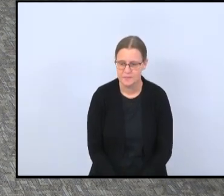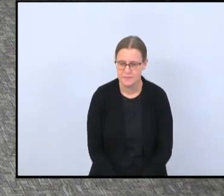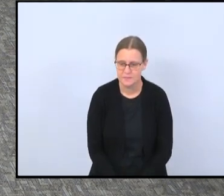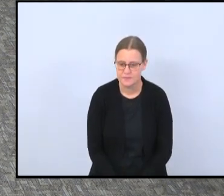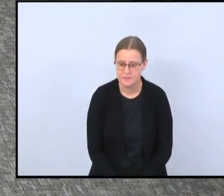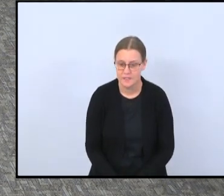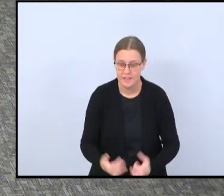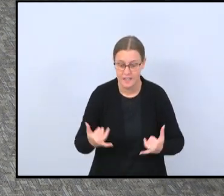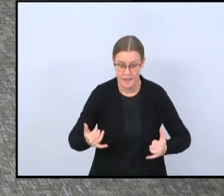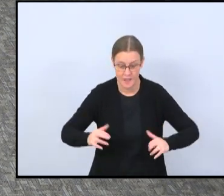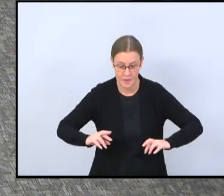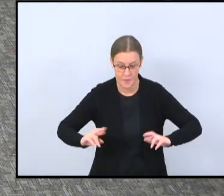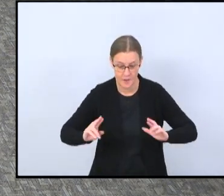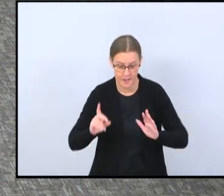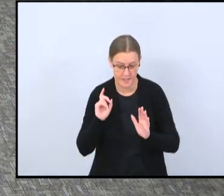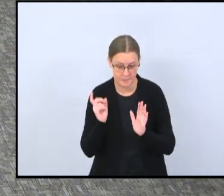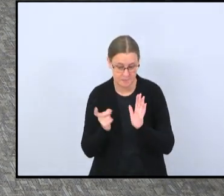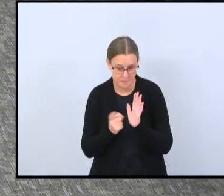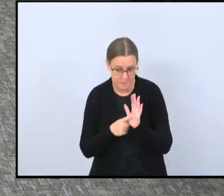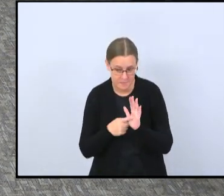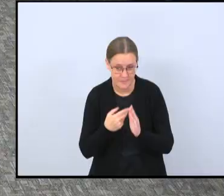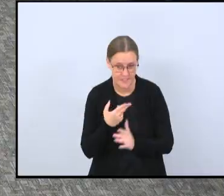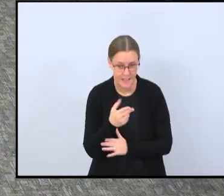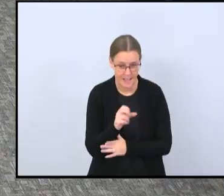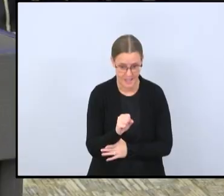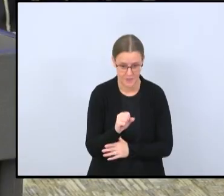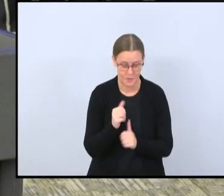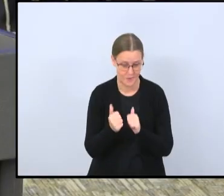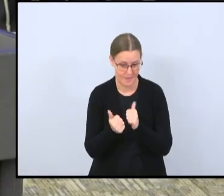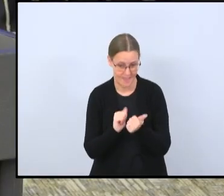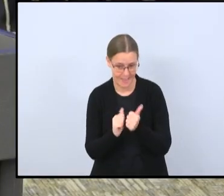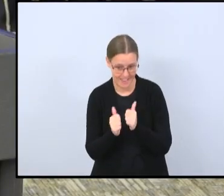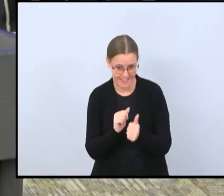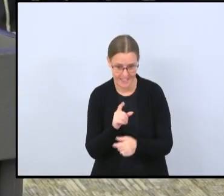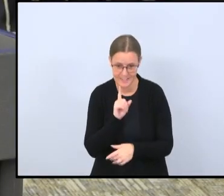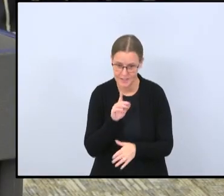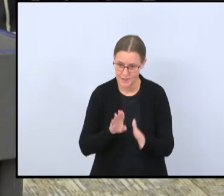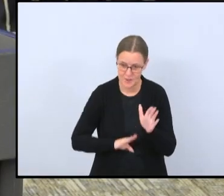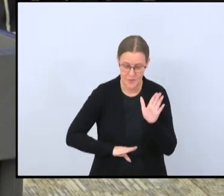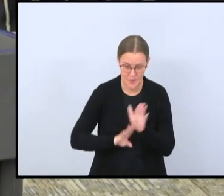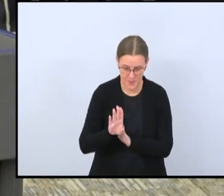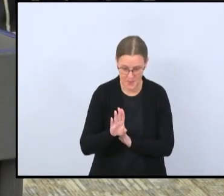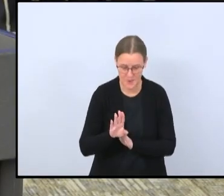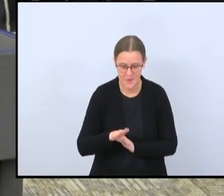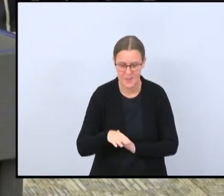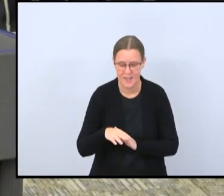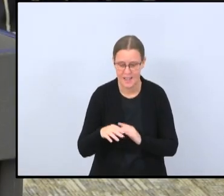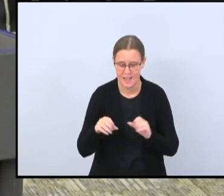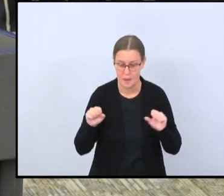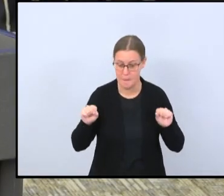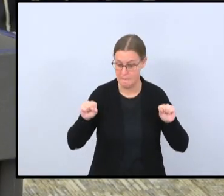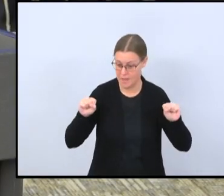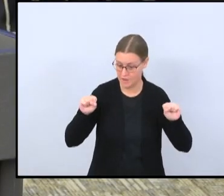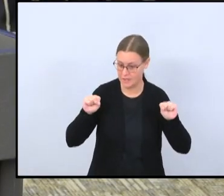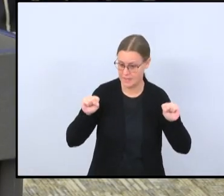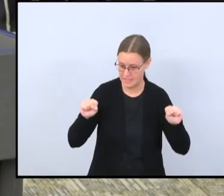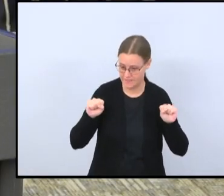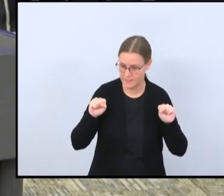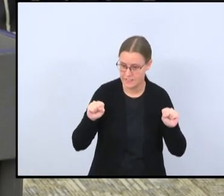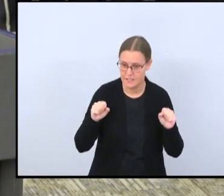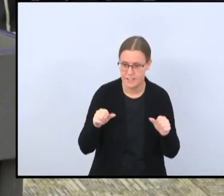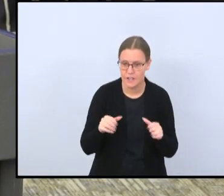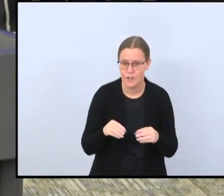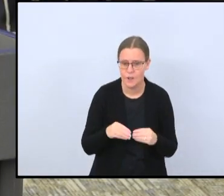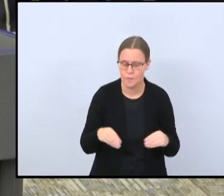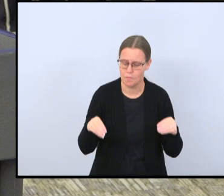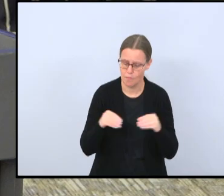We're now ready to recognize some of our high school student athletes who have excelled. Powerlifting offers high school students more than